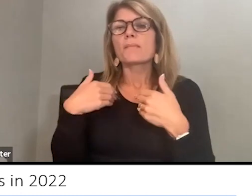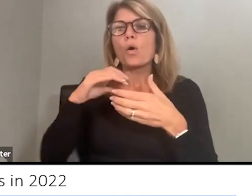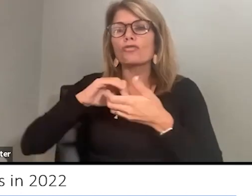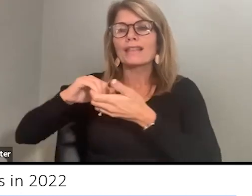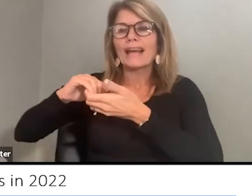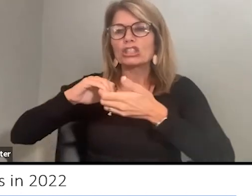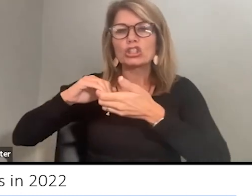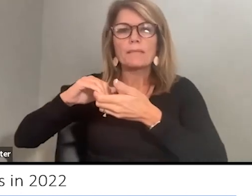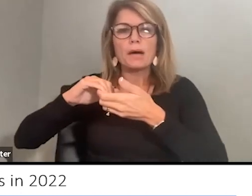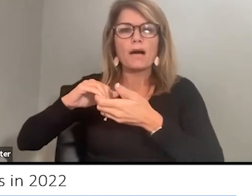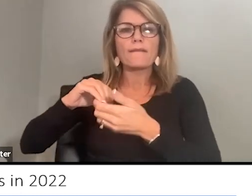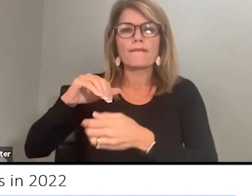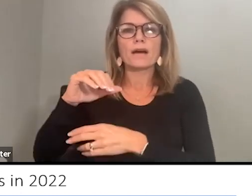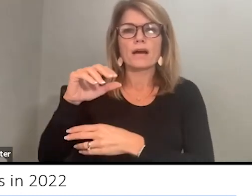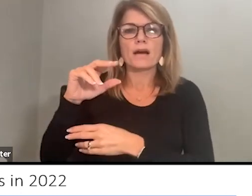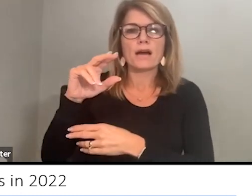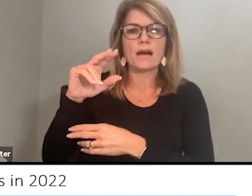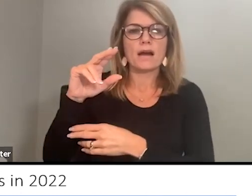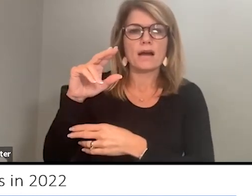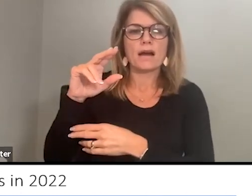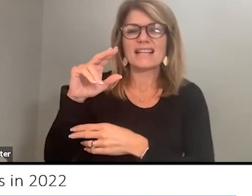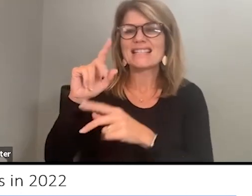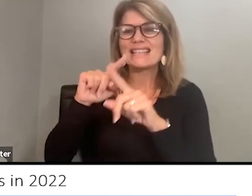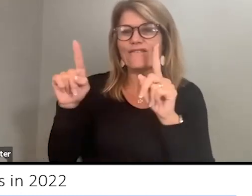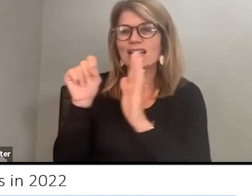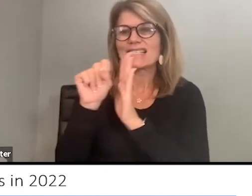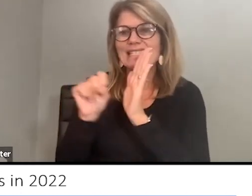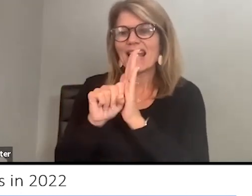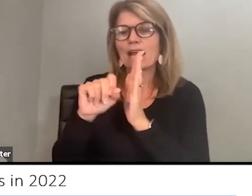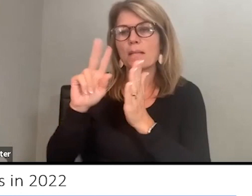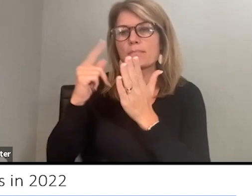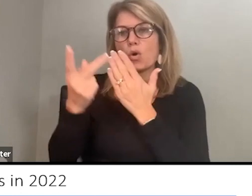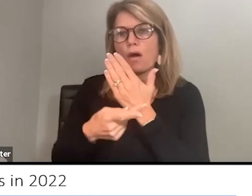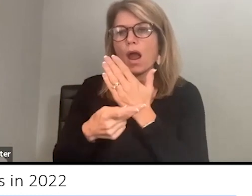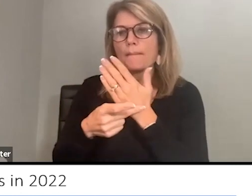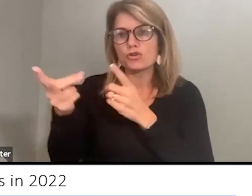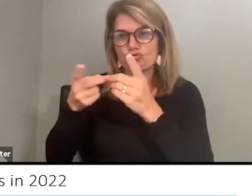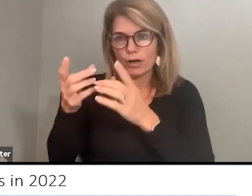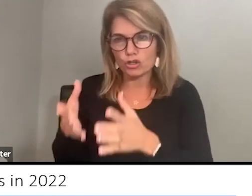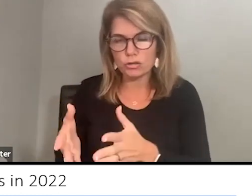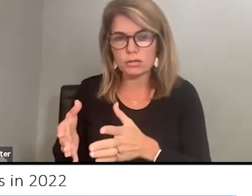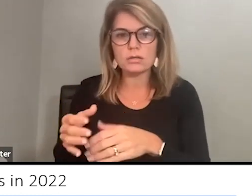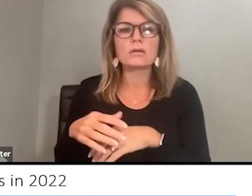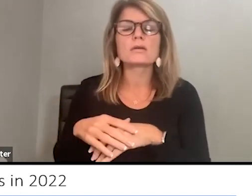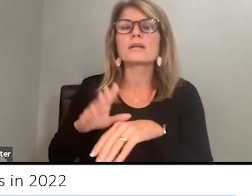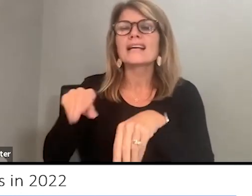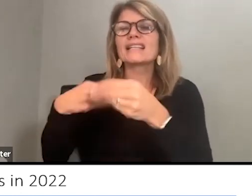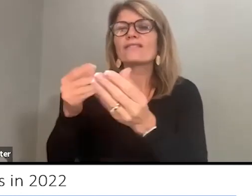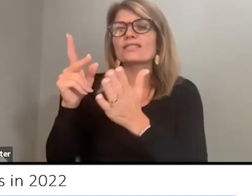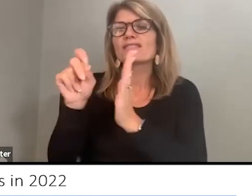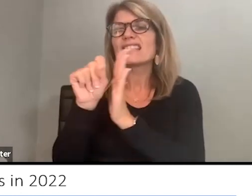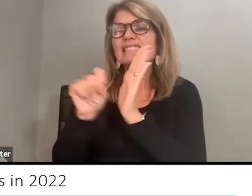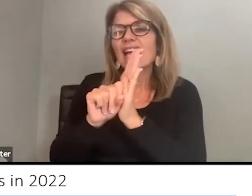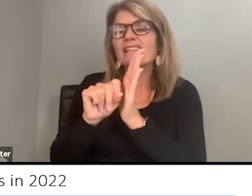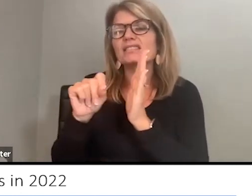National Association of Mental Health State Program Directors. And this provides opportunities for states to work on areas